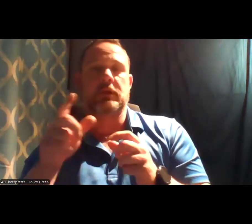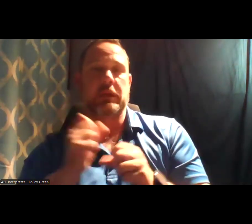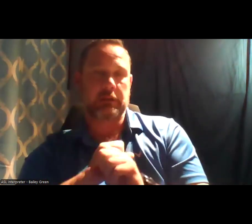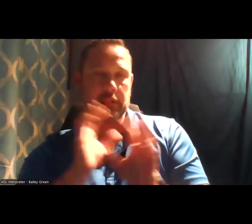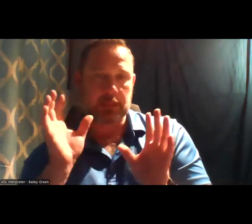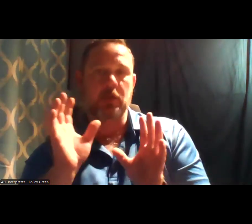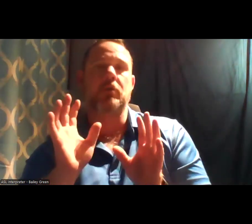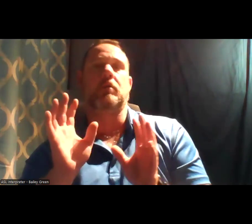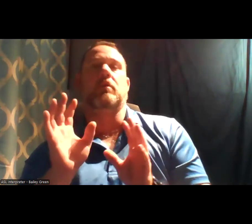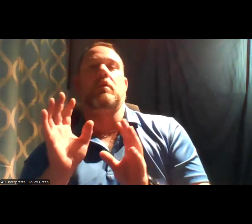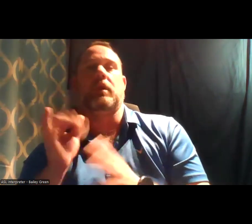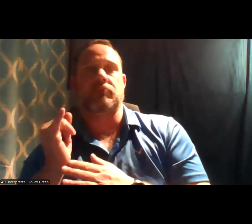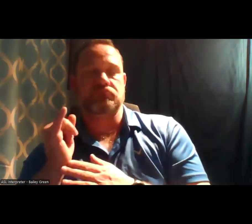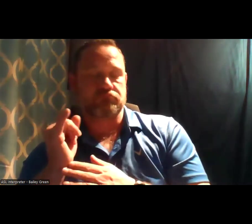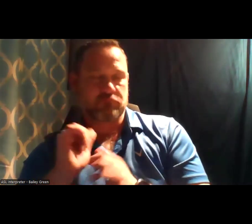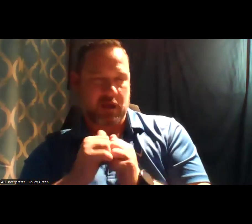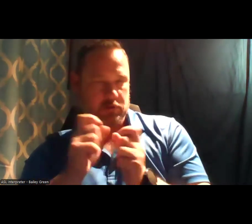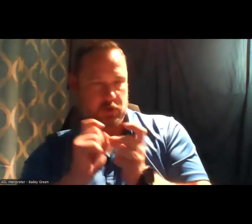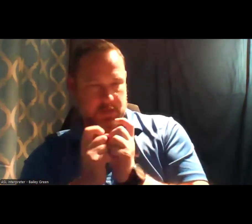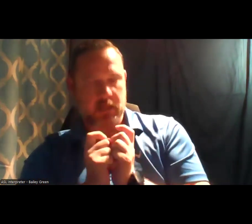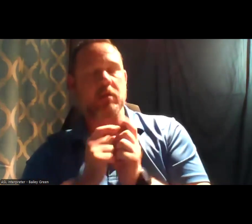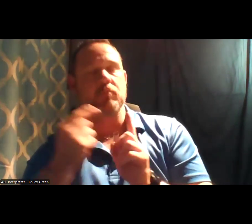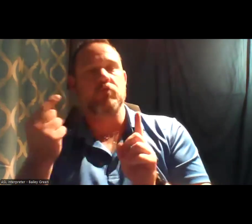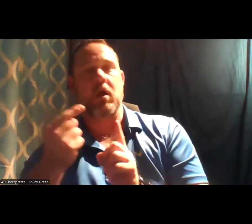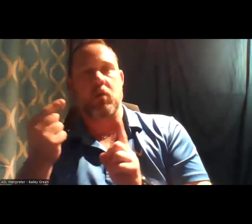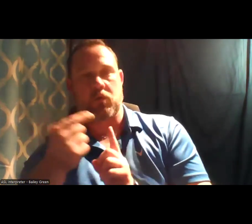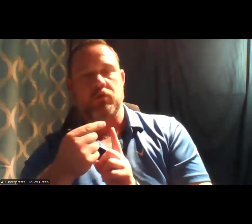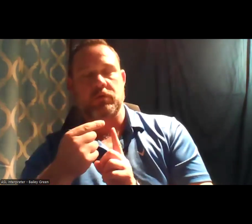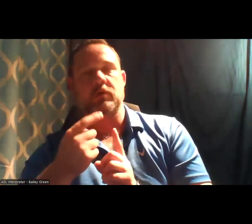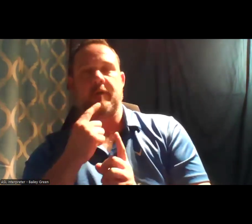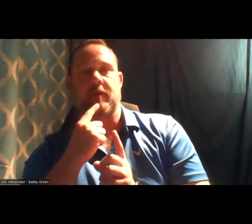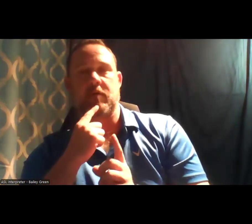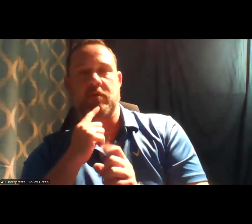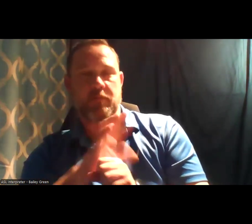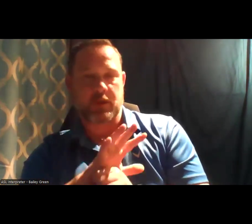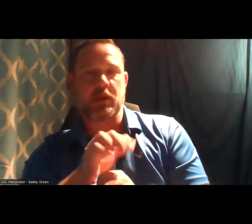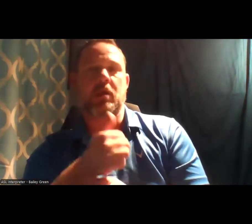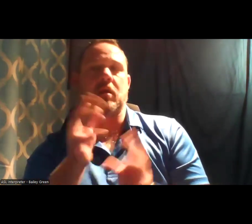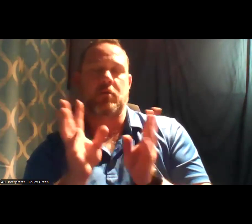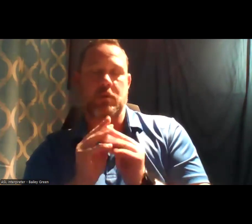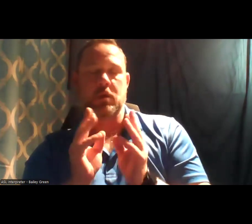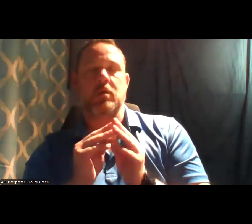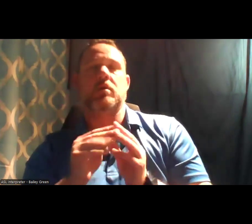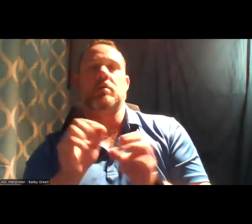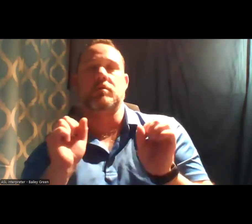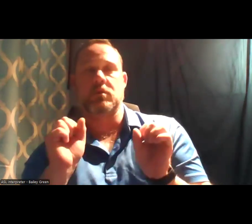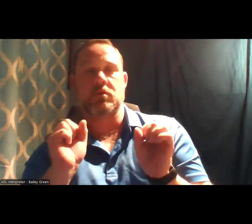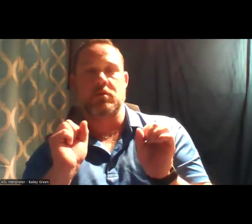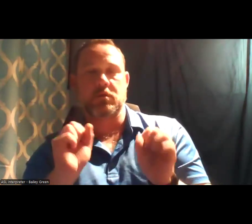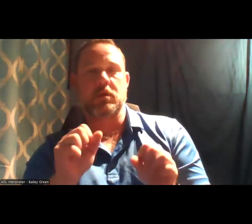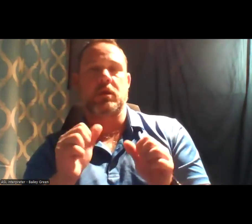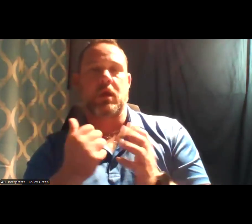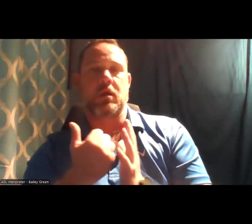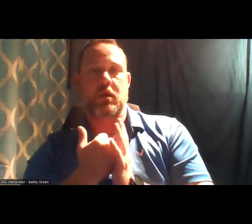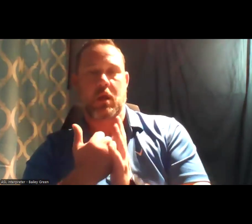how you articulated the priorities. And then for committing to yet another meeting so that you can